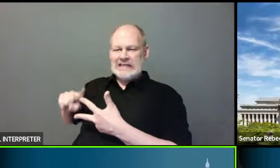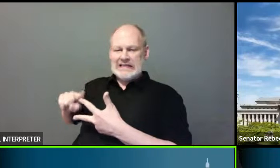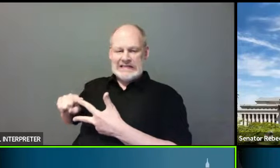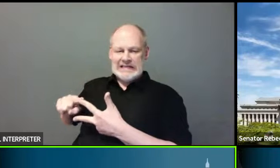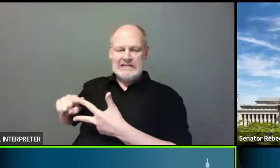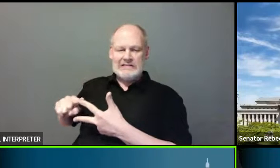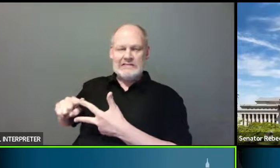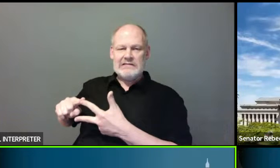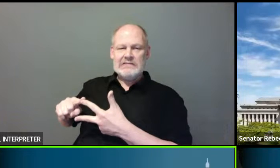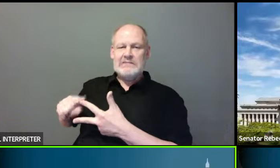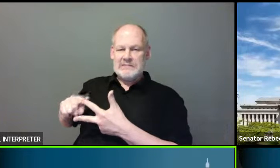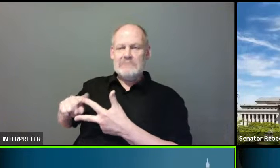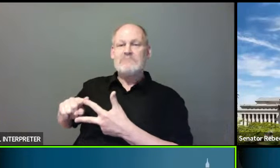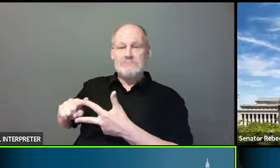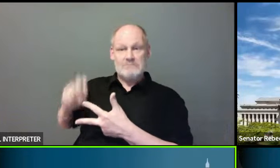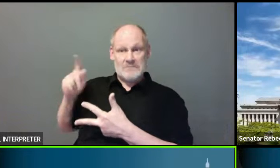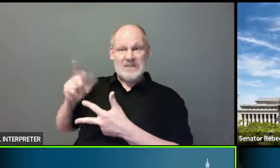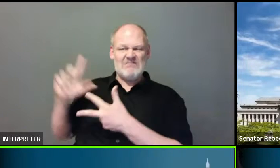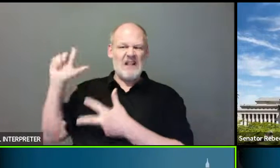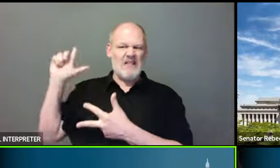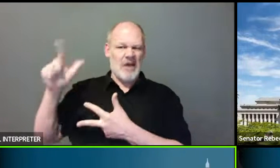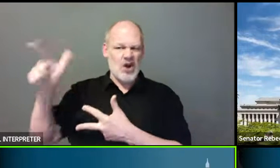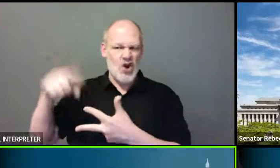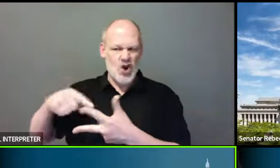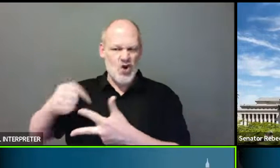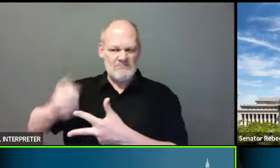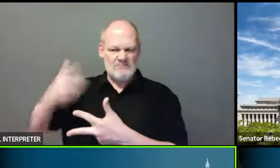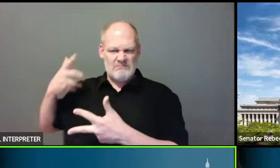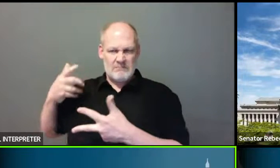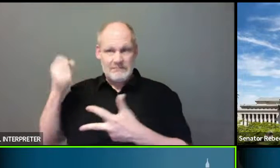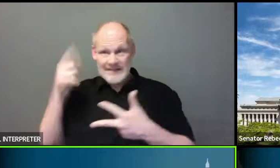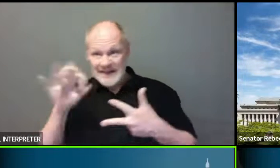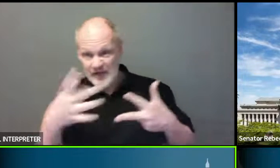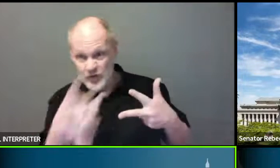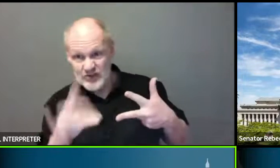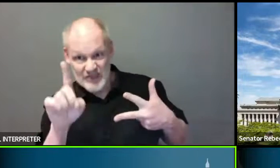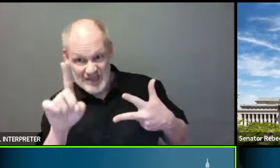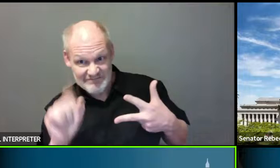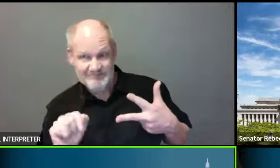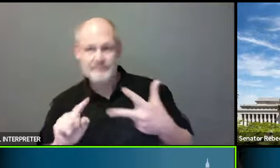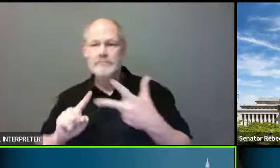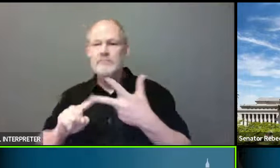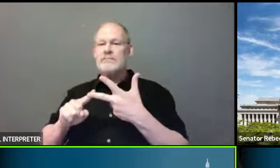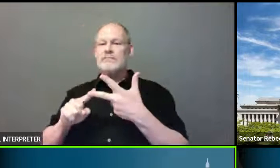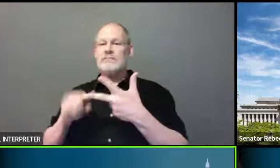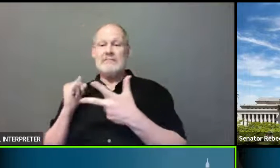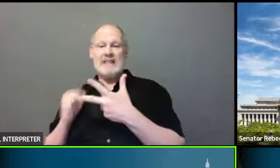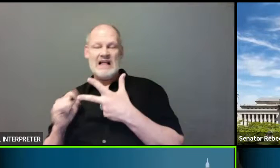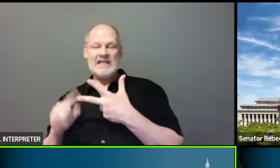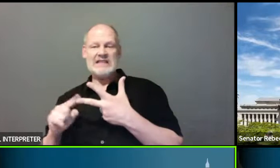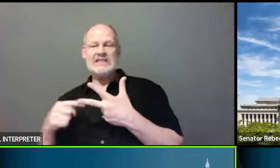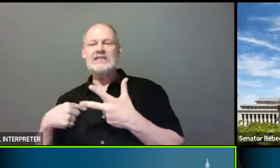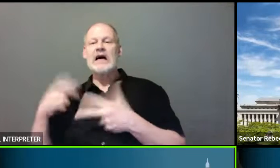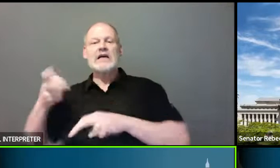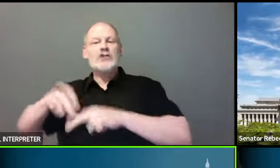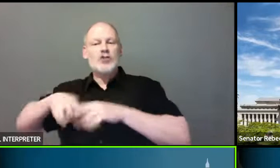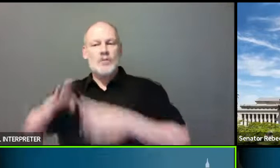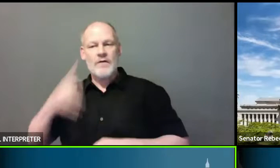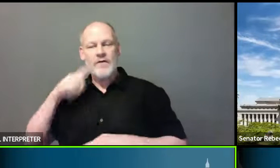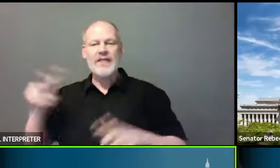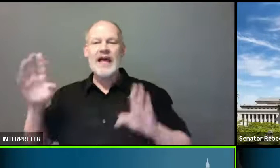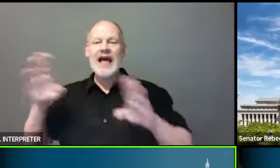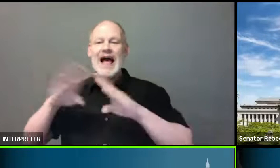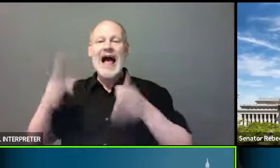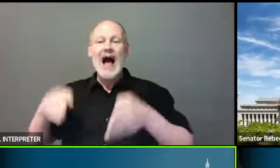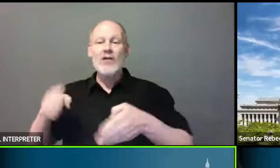budget committee as well, if people are interested. And finally, I chair the House Education